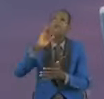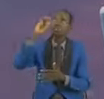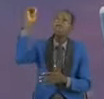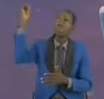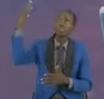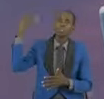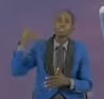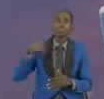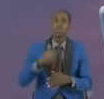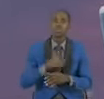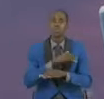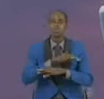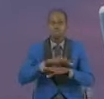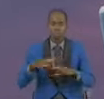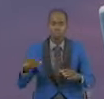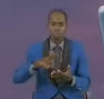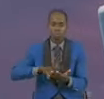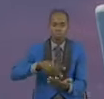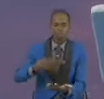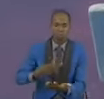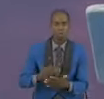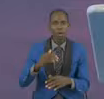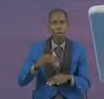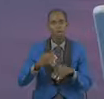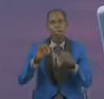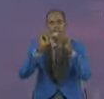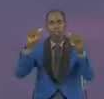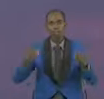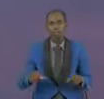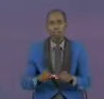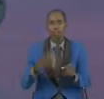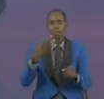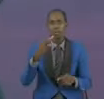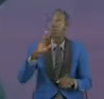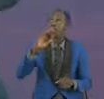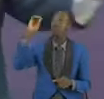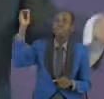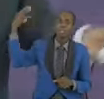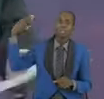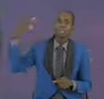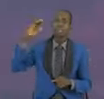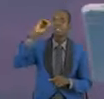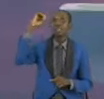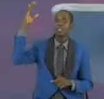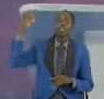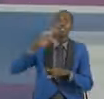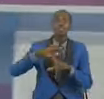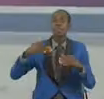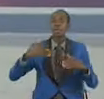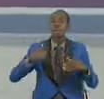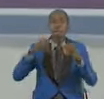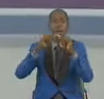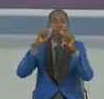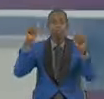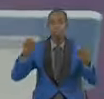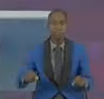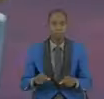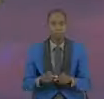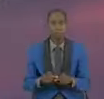of grace. Grace has no altar. You know, grace is everywhere, and that grace is available. We